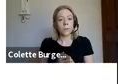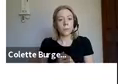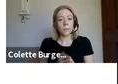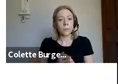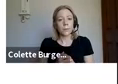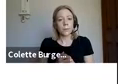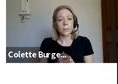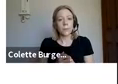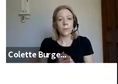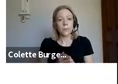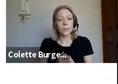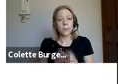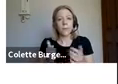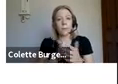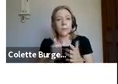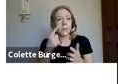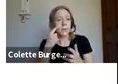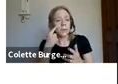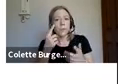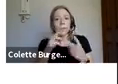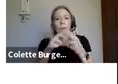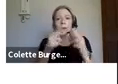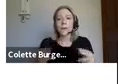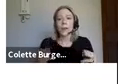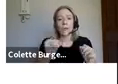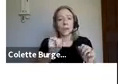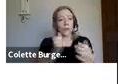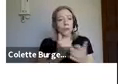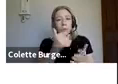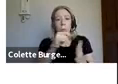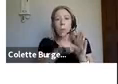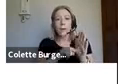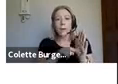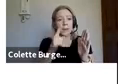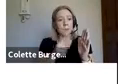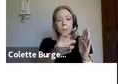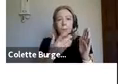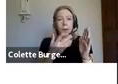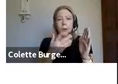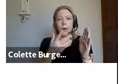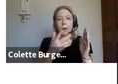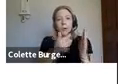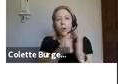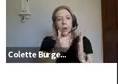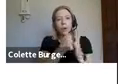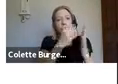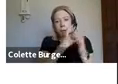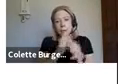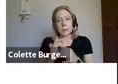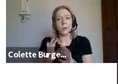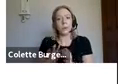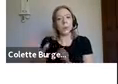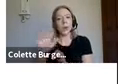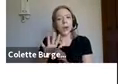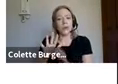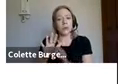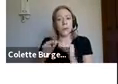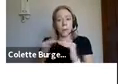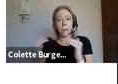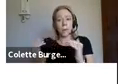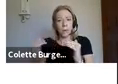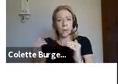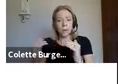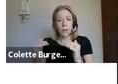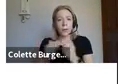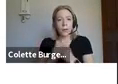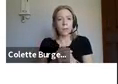on international level, but it doesn't necessarily trickle down to national level or the understanding of them. So we feel that it's